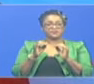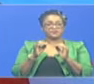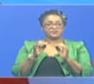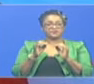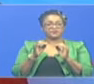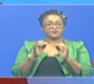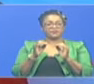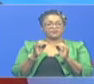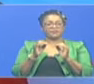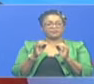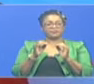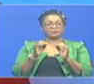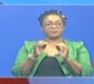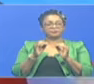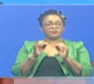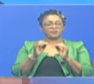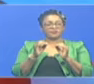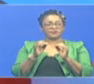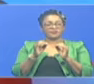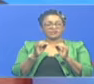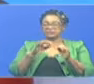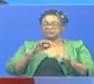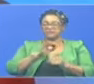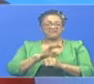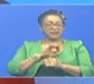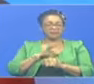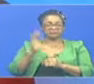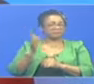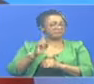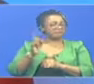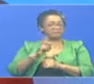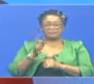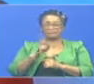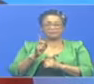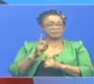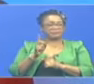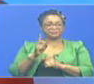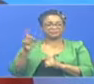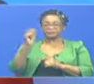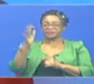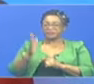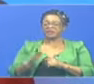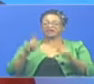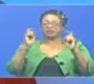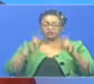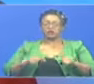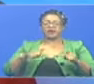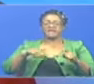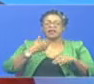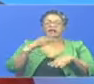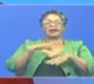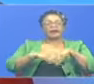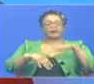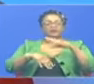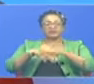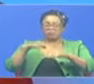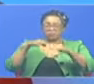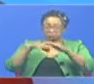virus. So that fear should not be there, and Kenyans should feel comfortable visiting